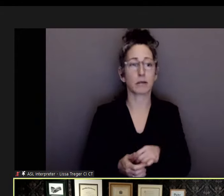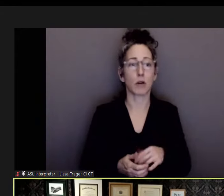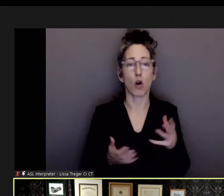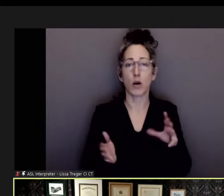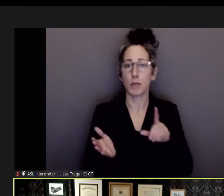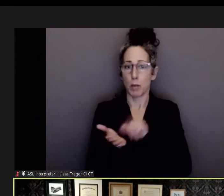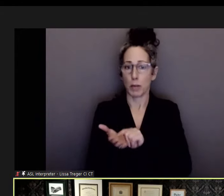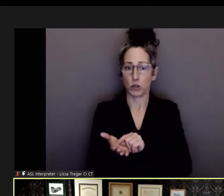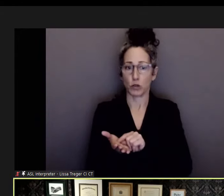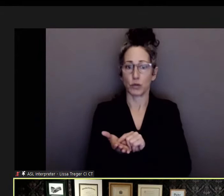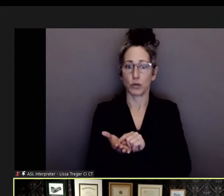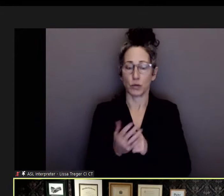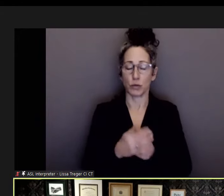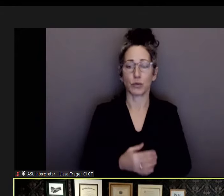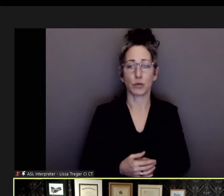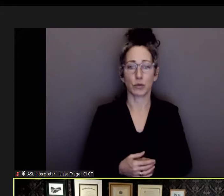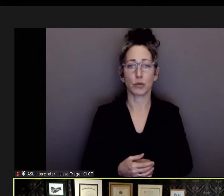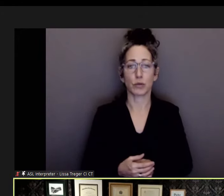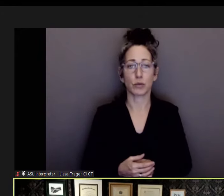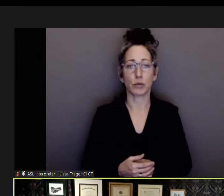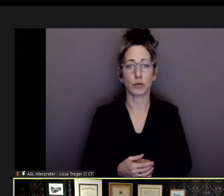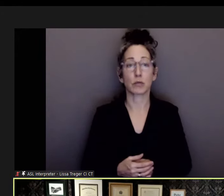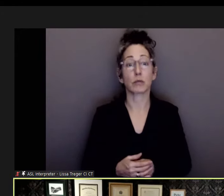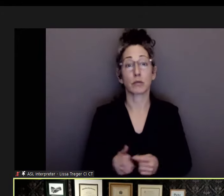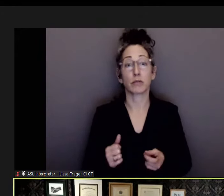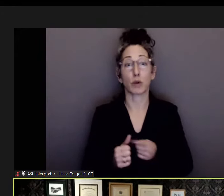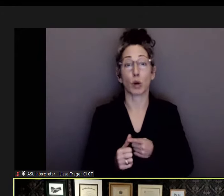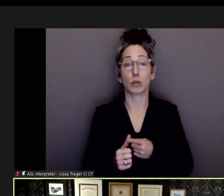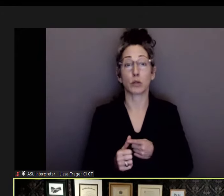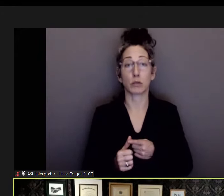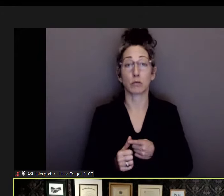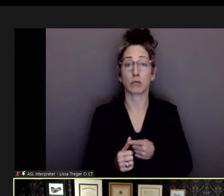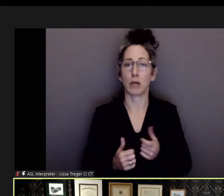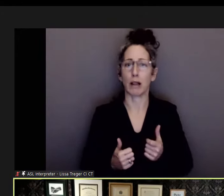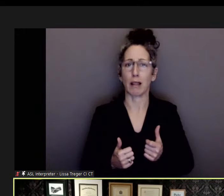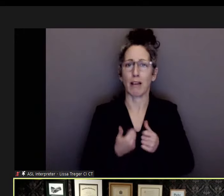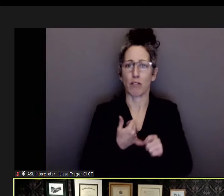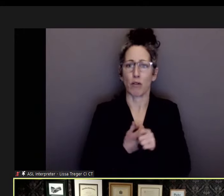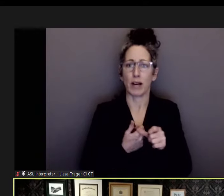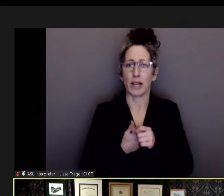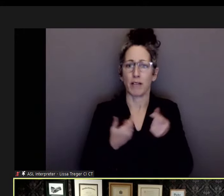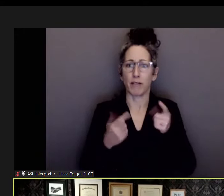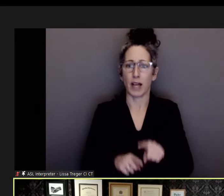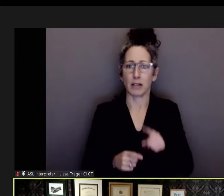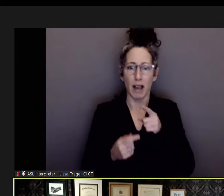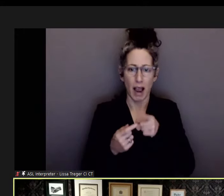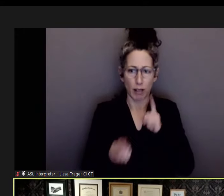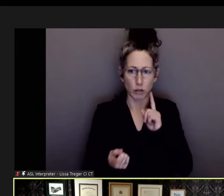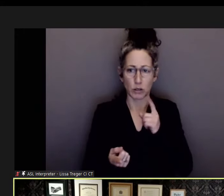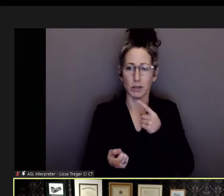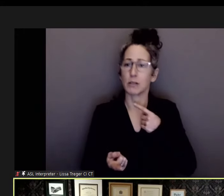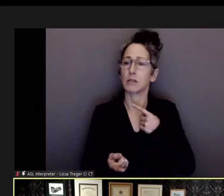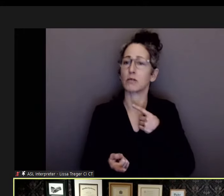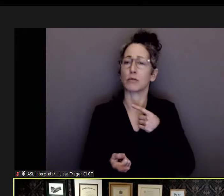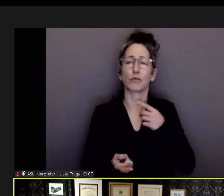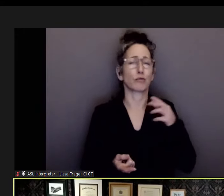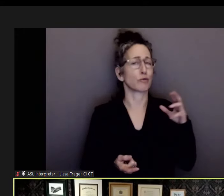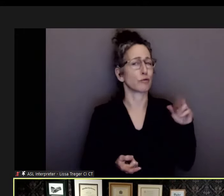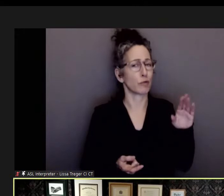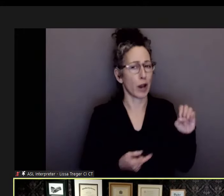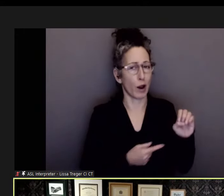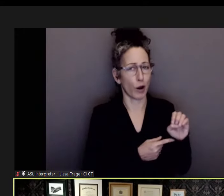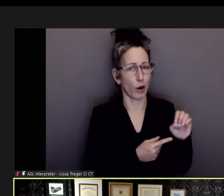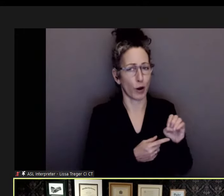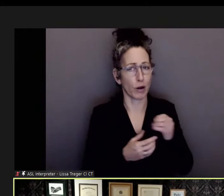that first course anaphylaxis is a serious life-threatening allergic event that occurs rarely after vaccination, and